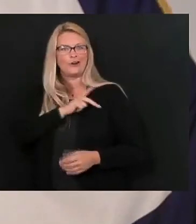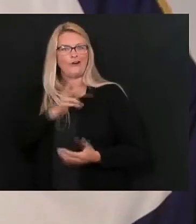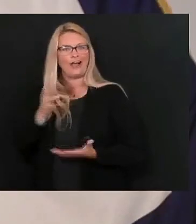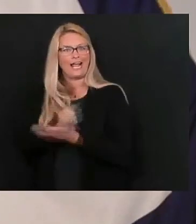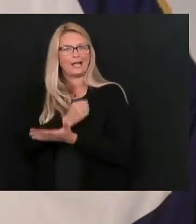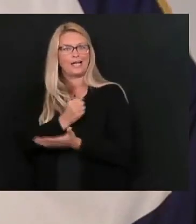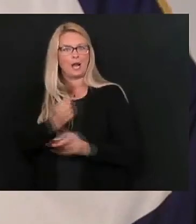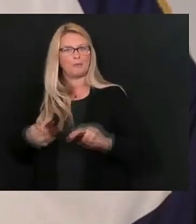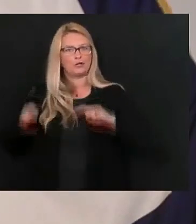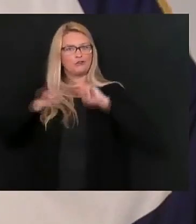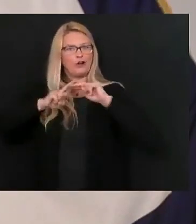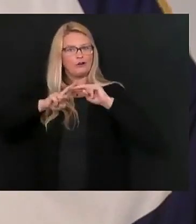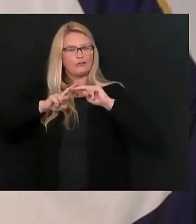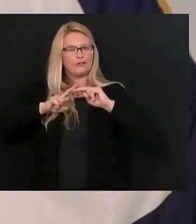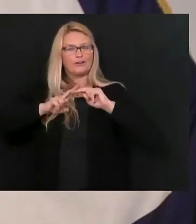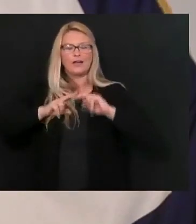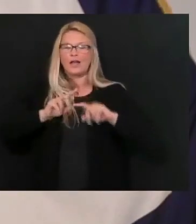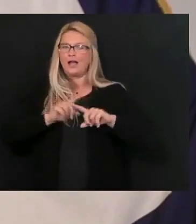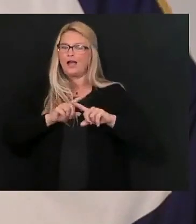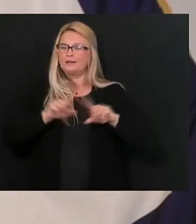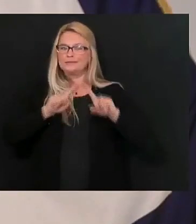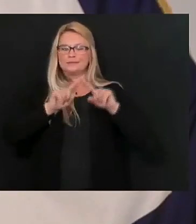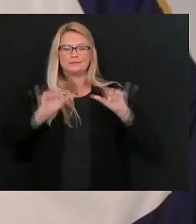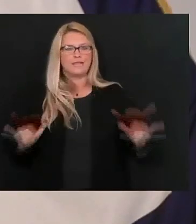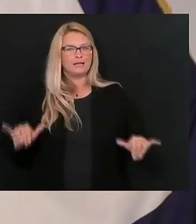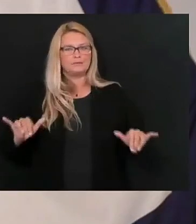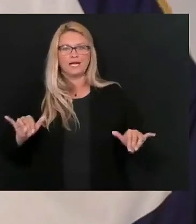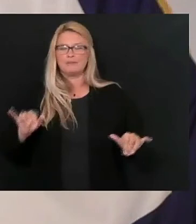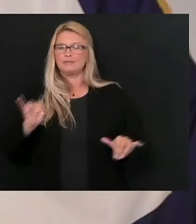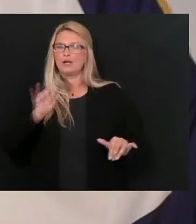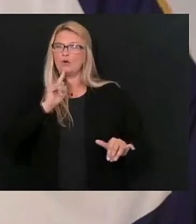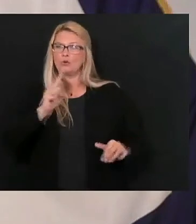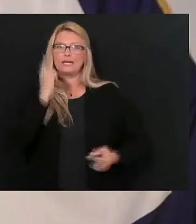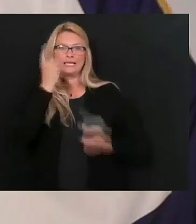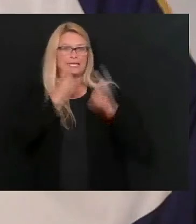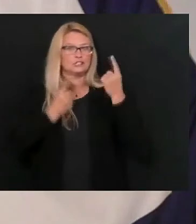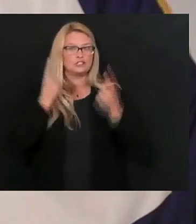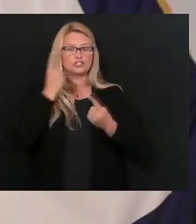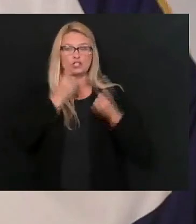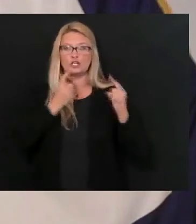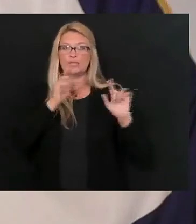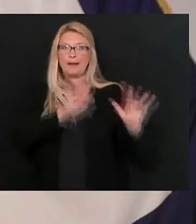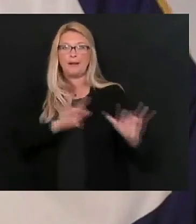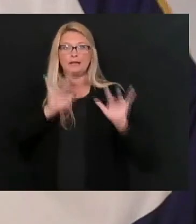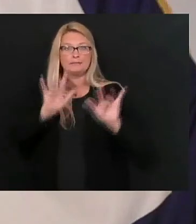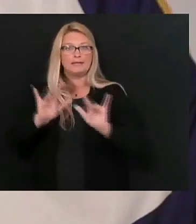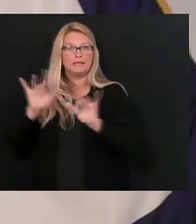great. But at the same time, I am very concerned and sympathetic about all